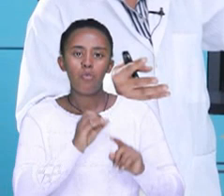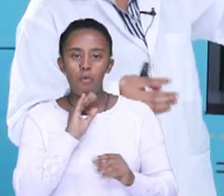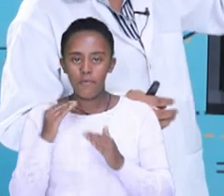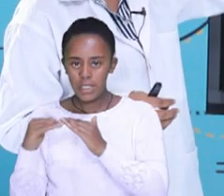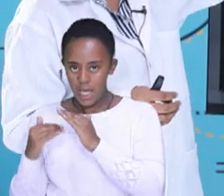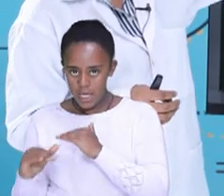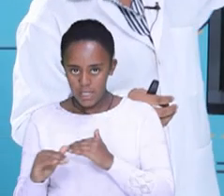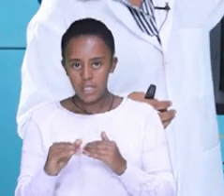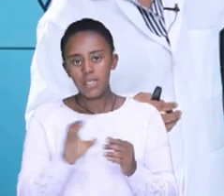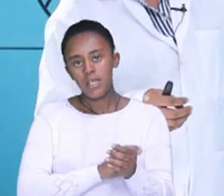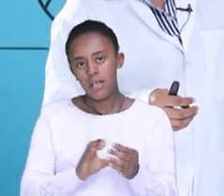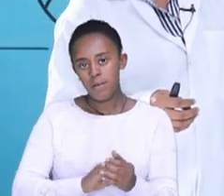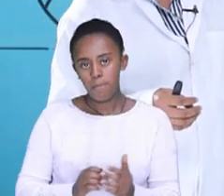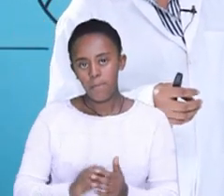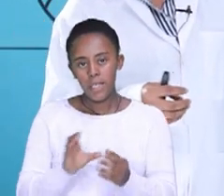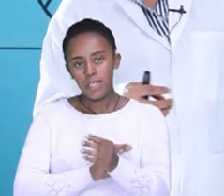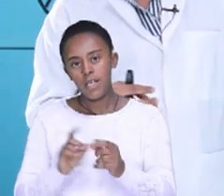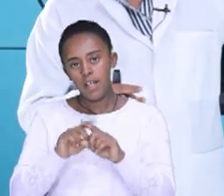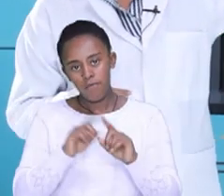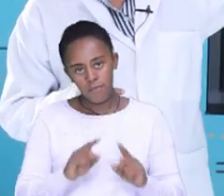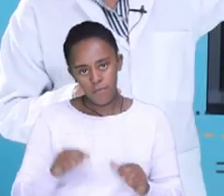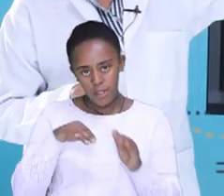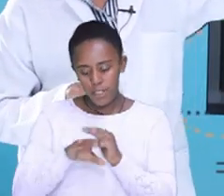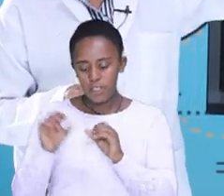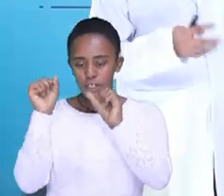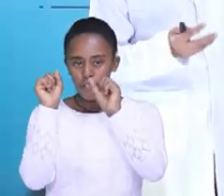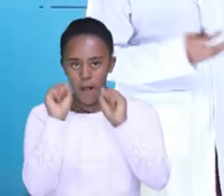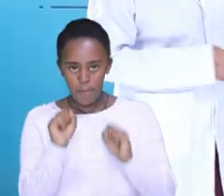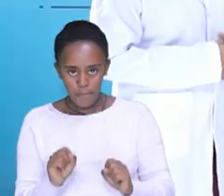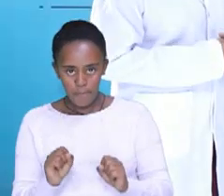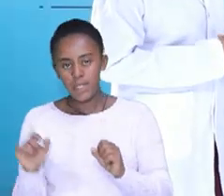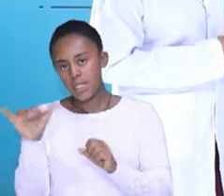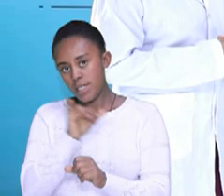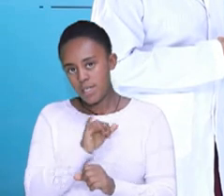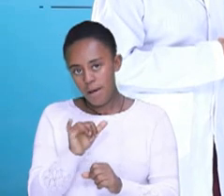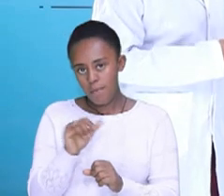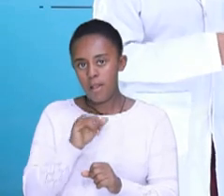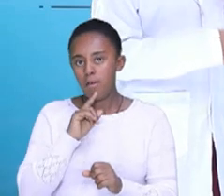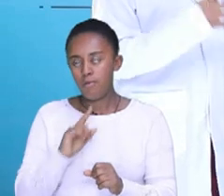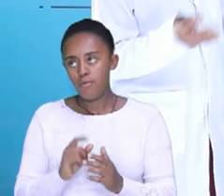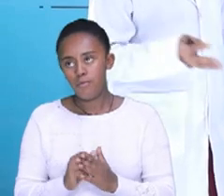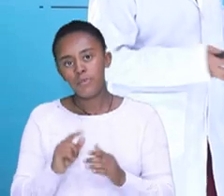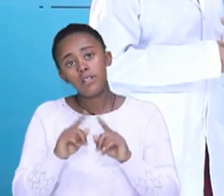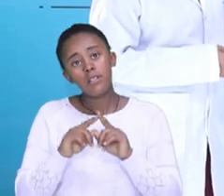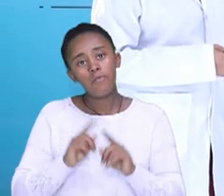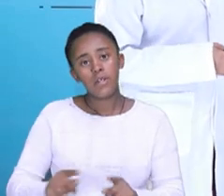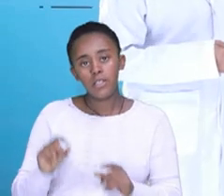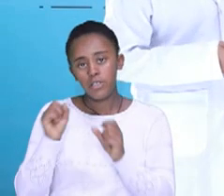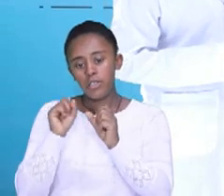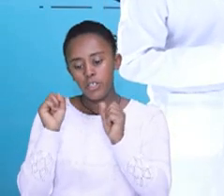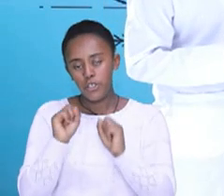size of cells. Cells can diversify in shape, the same like that of size, they have different